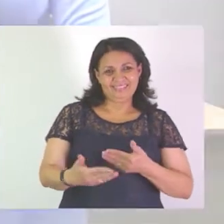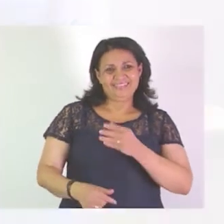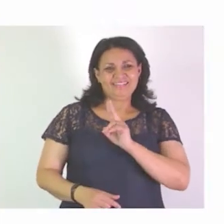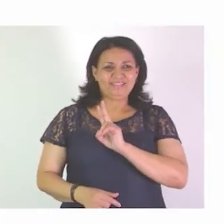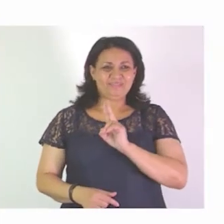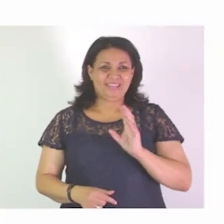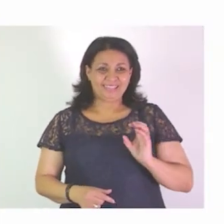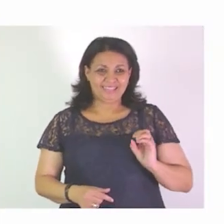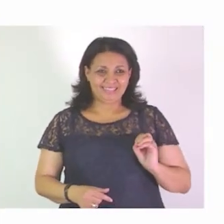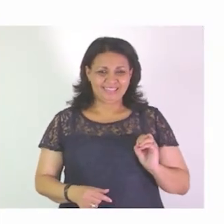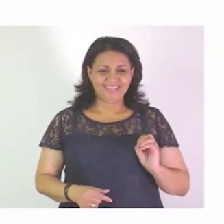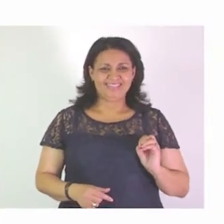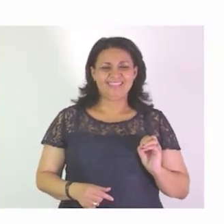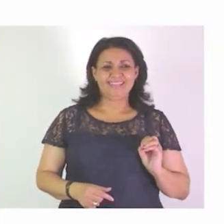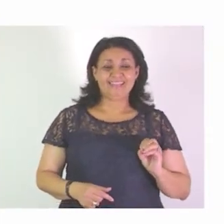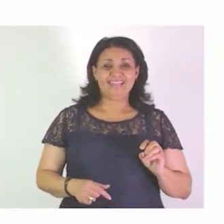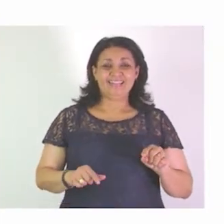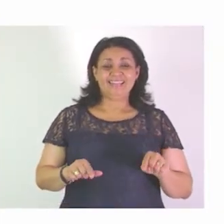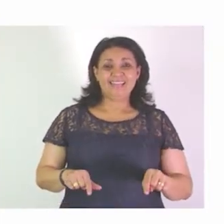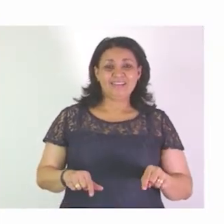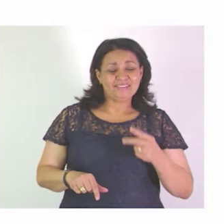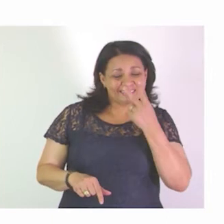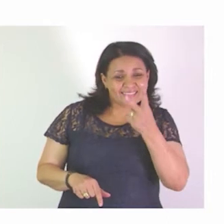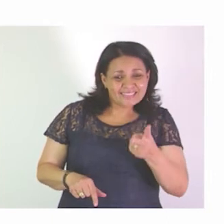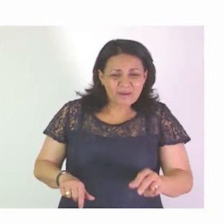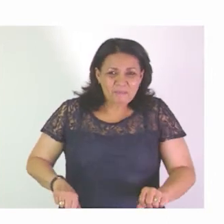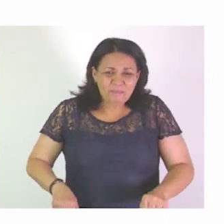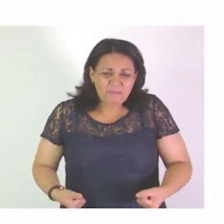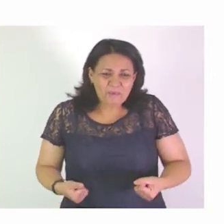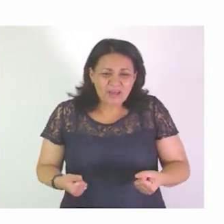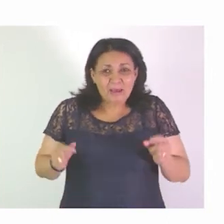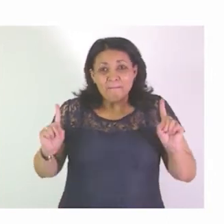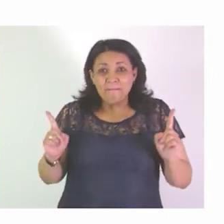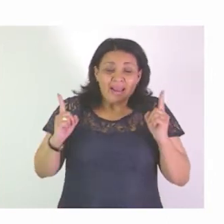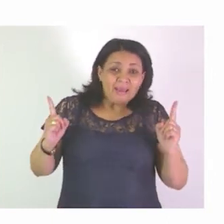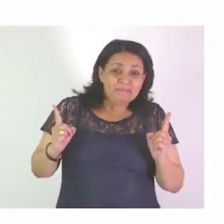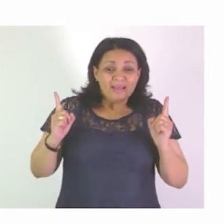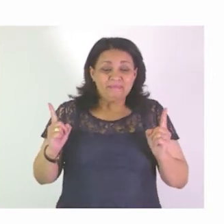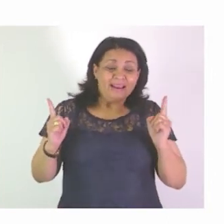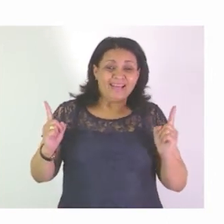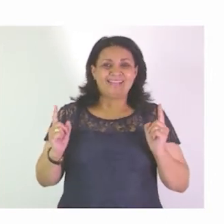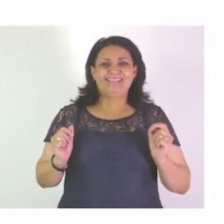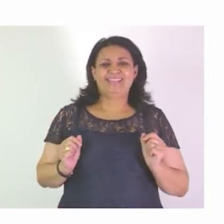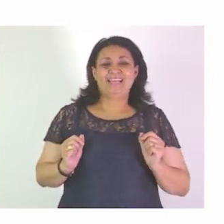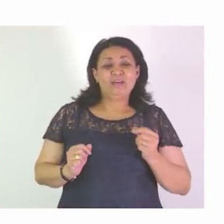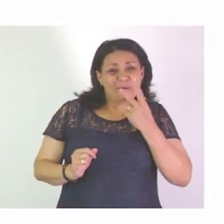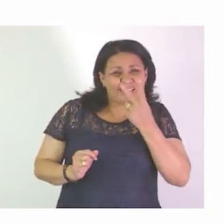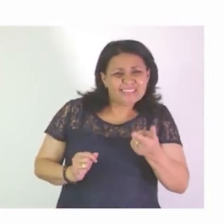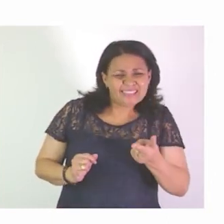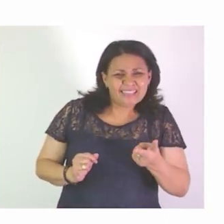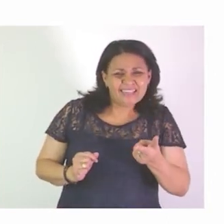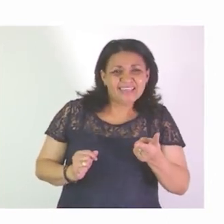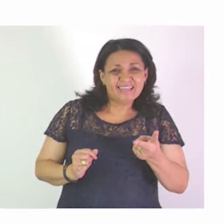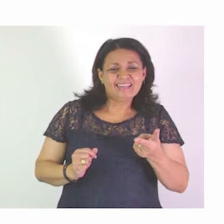page 20. Here we can see the same boy playing at break time. You can see that he's trying to